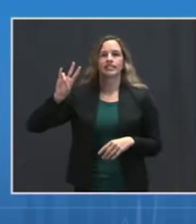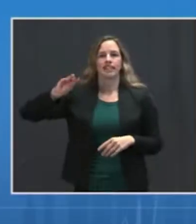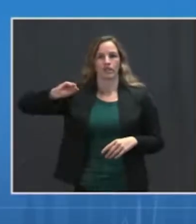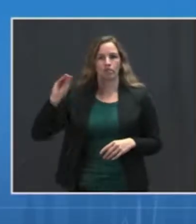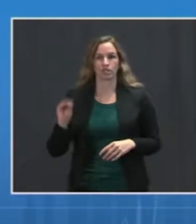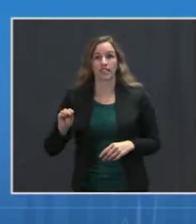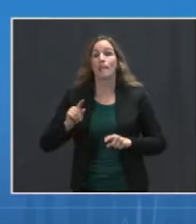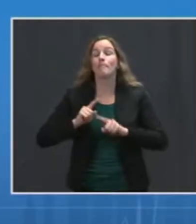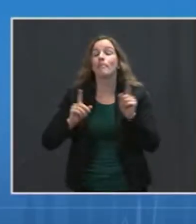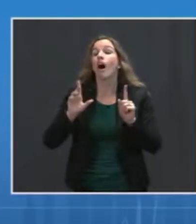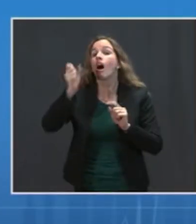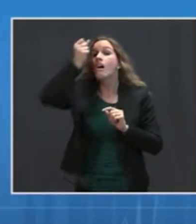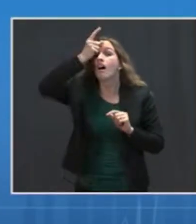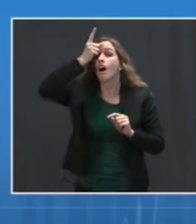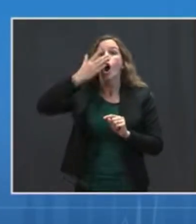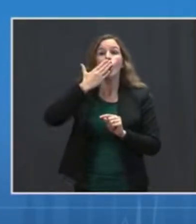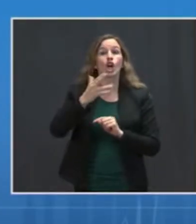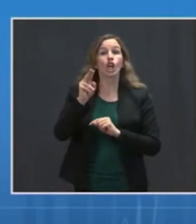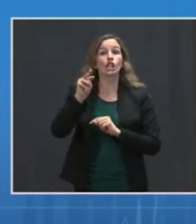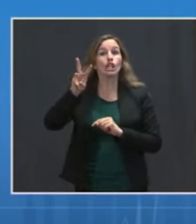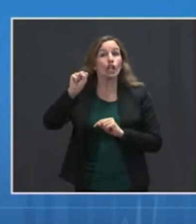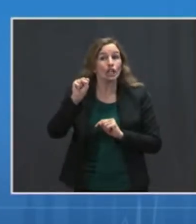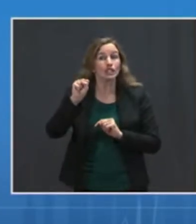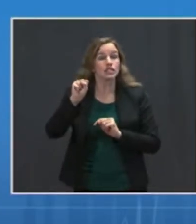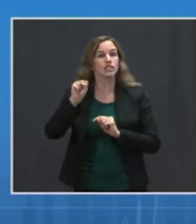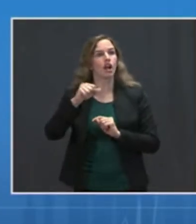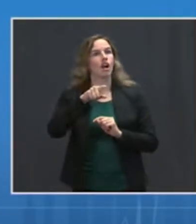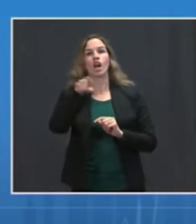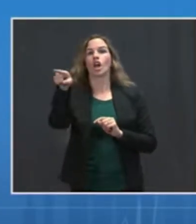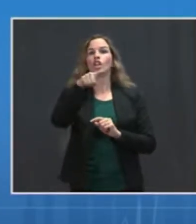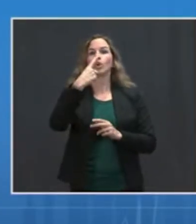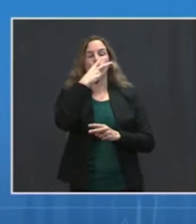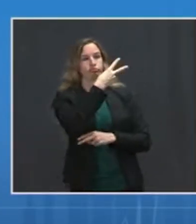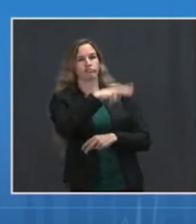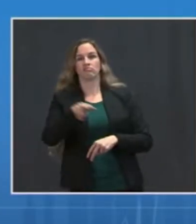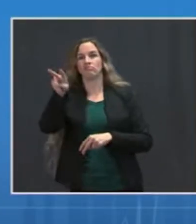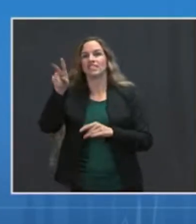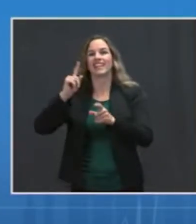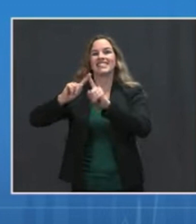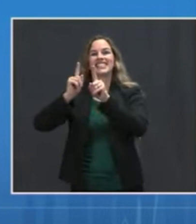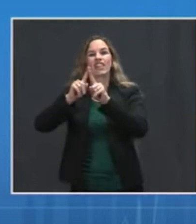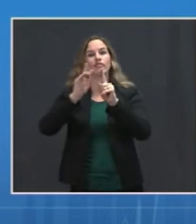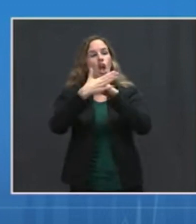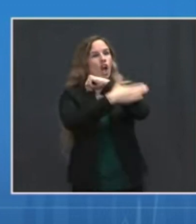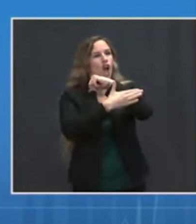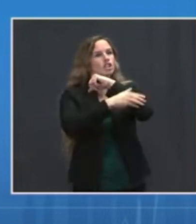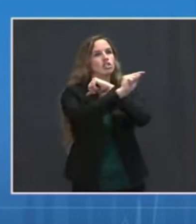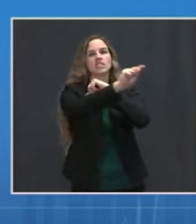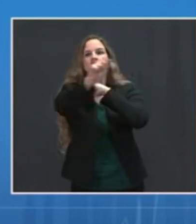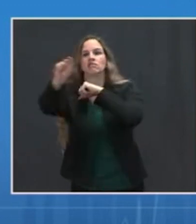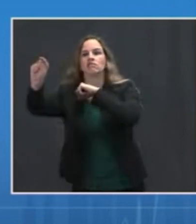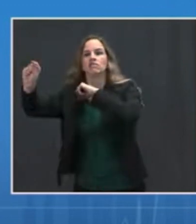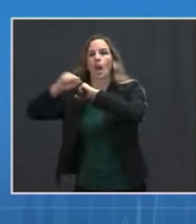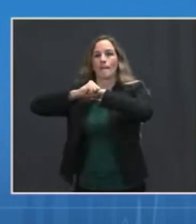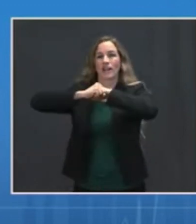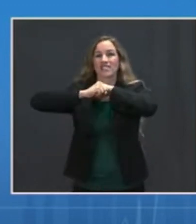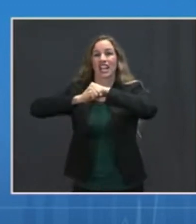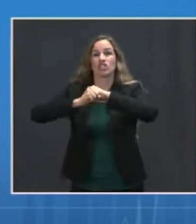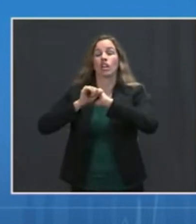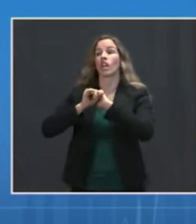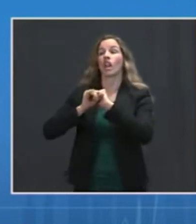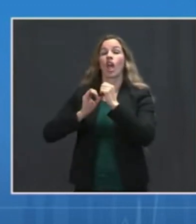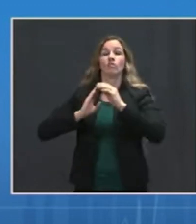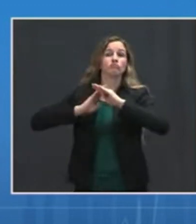The good news is that when you look across all of the countries, the protection against truly severe disease